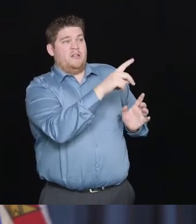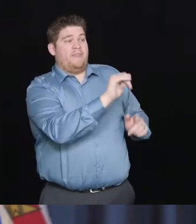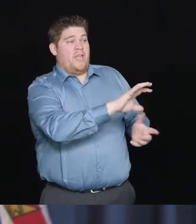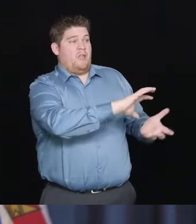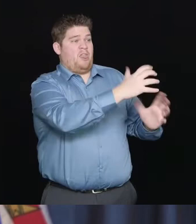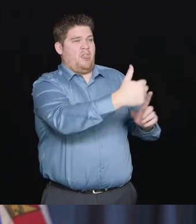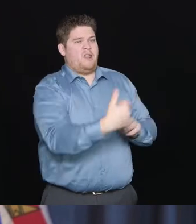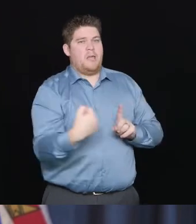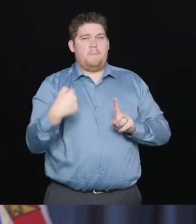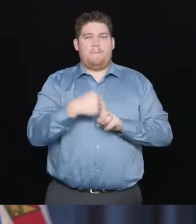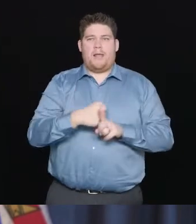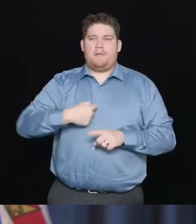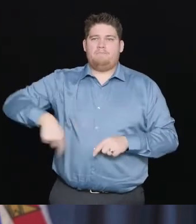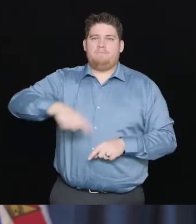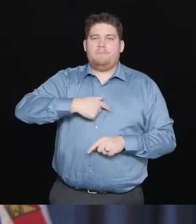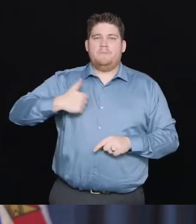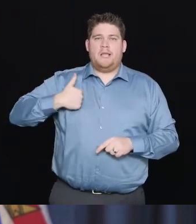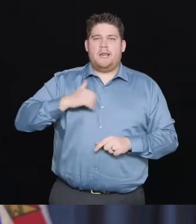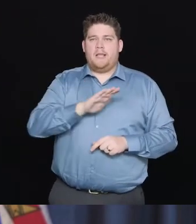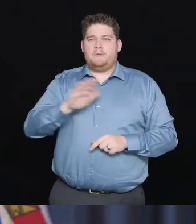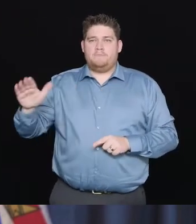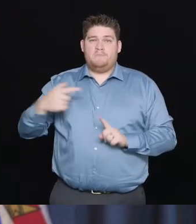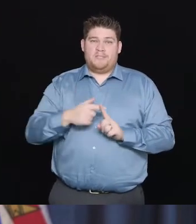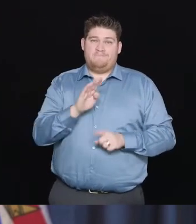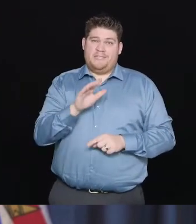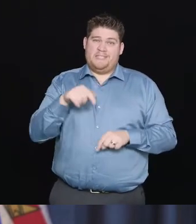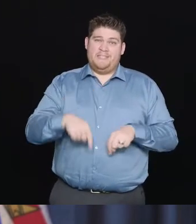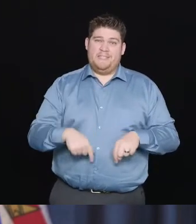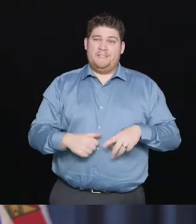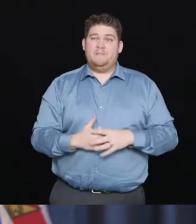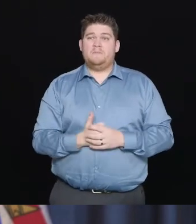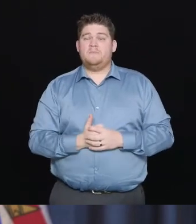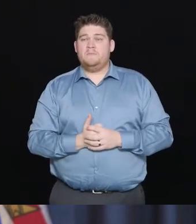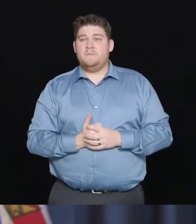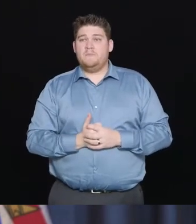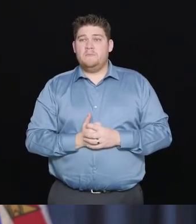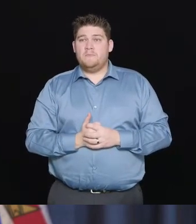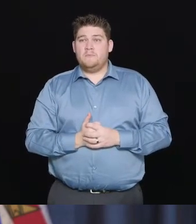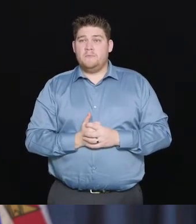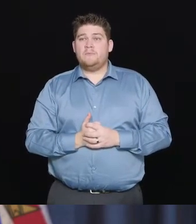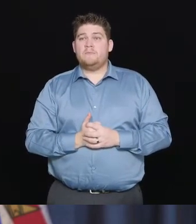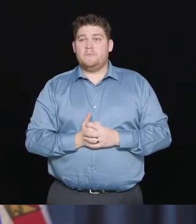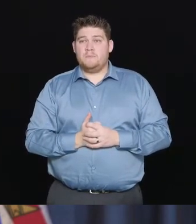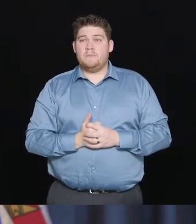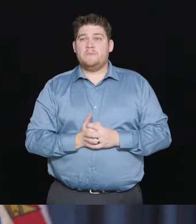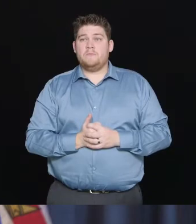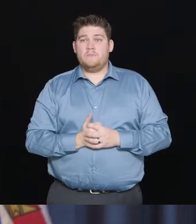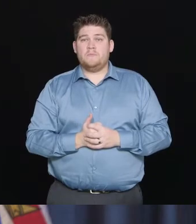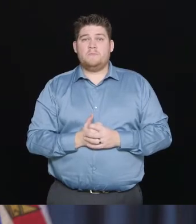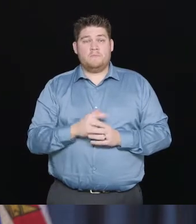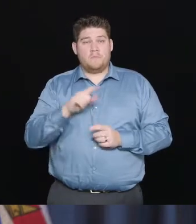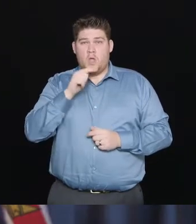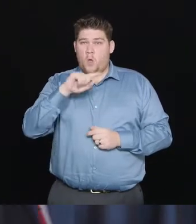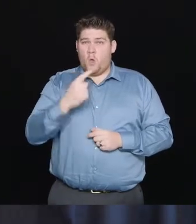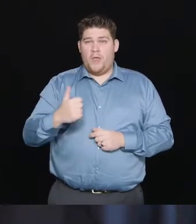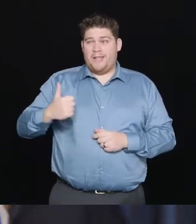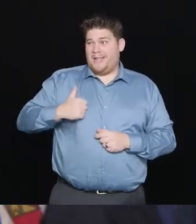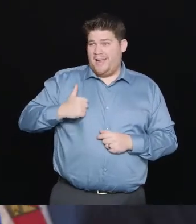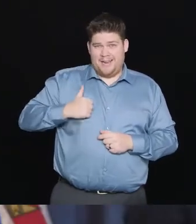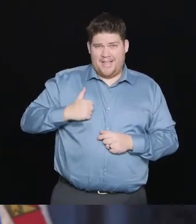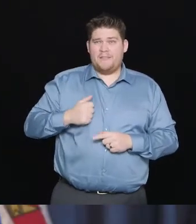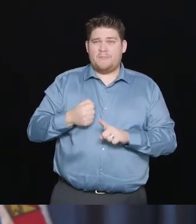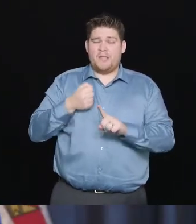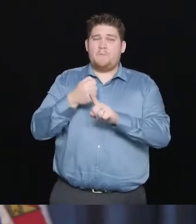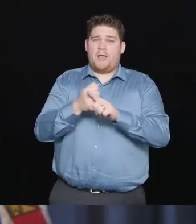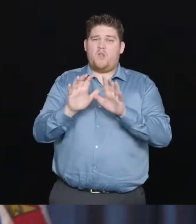so with that in mind, we're giving it absolutely everything we have. Next question comes from